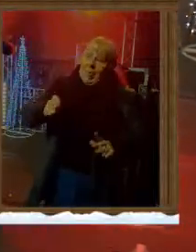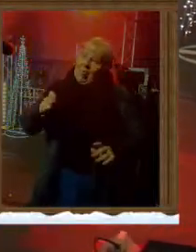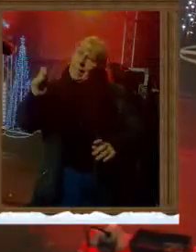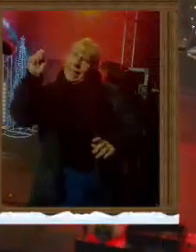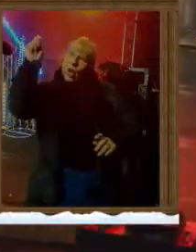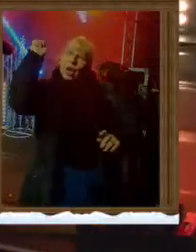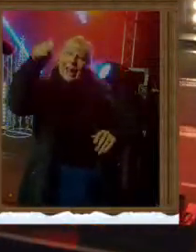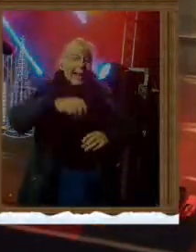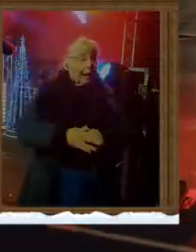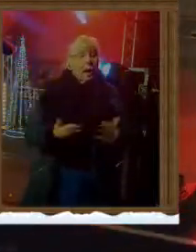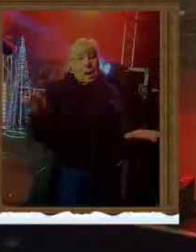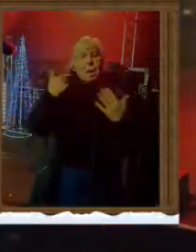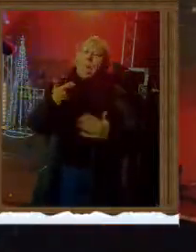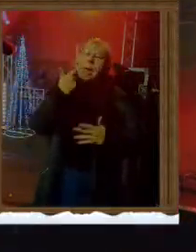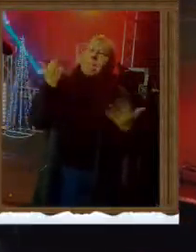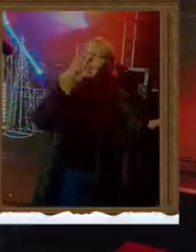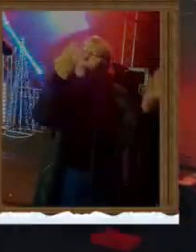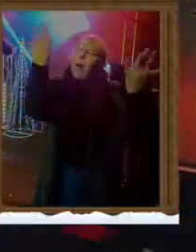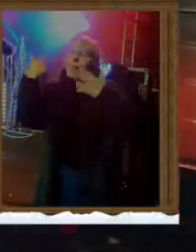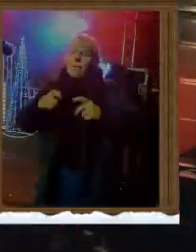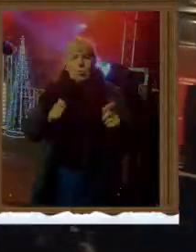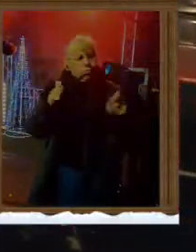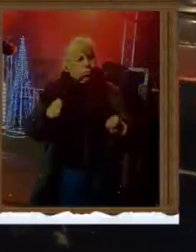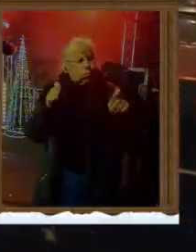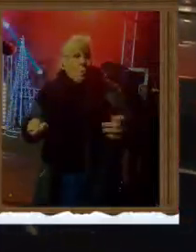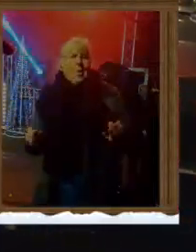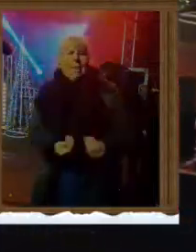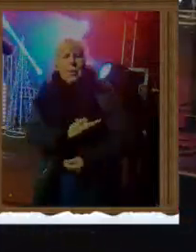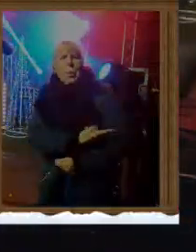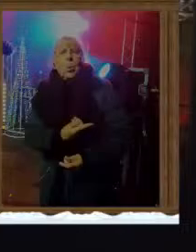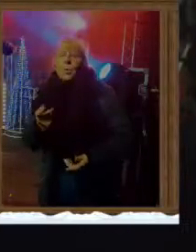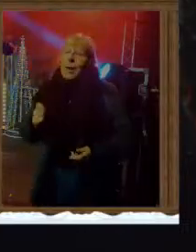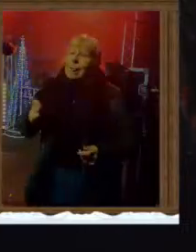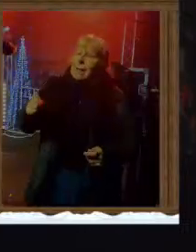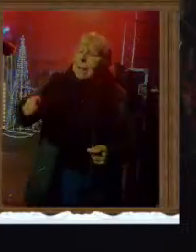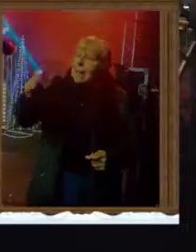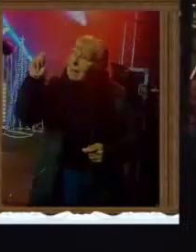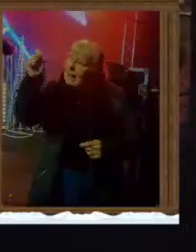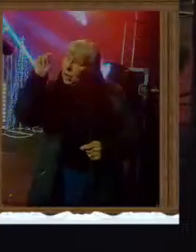Ring-a-ling-a-ling-a-ding. Come on, it's lovely weather for a sleigh ride together with you.